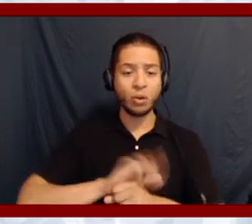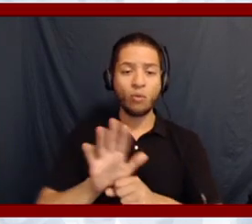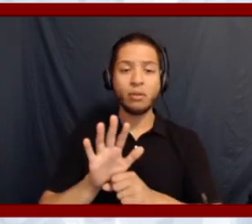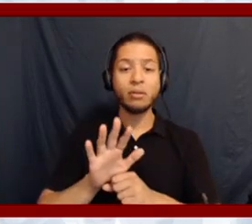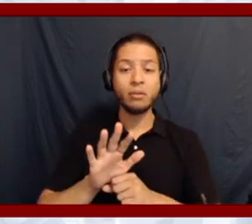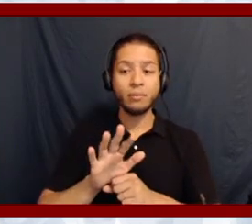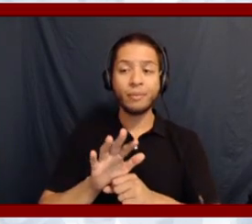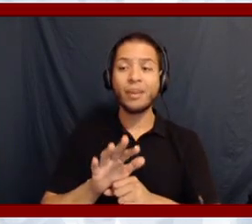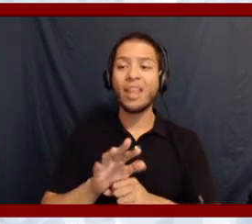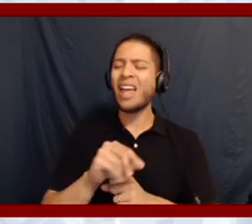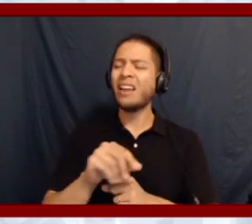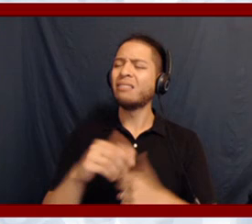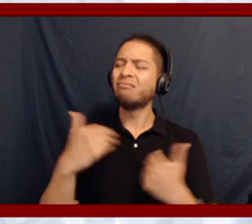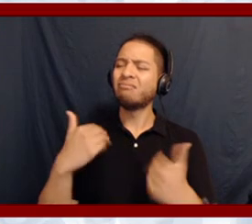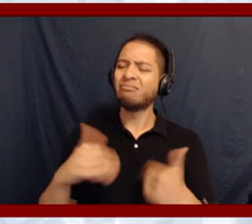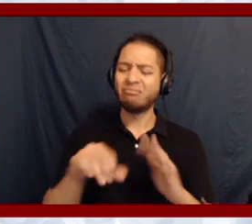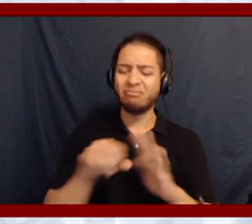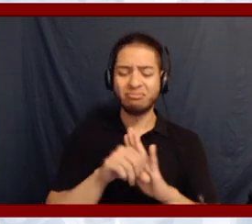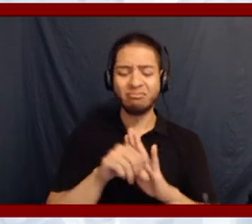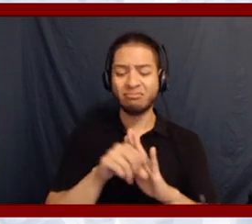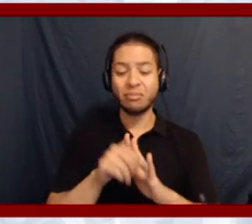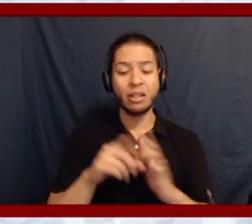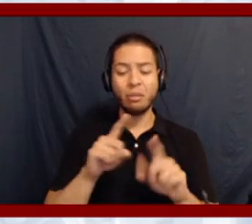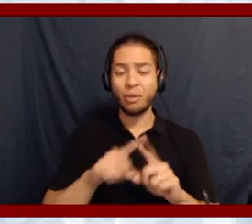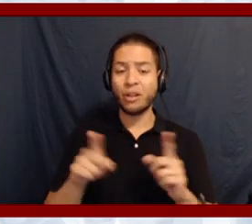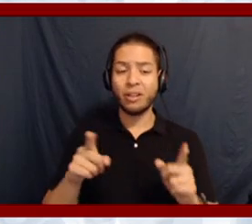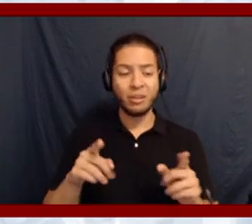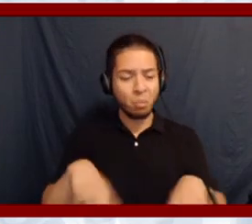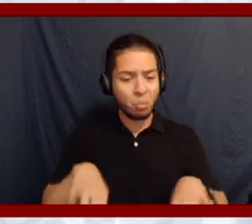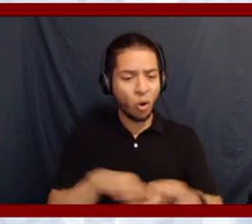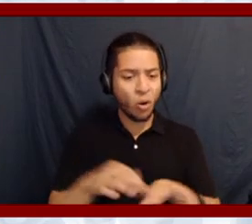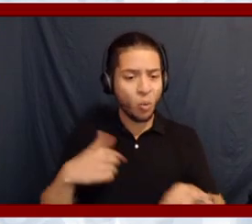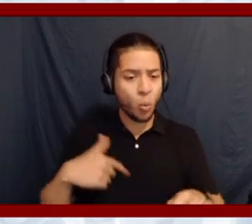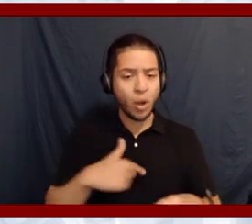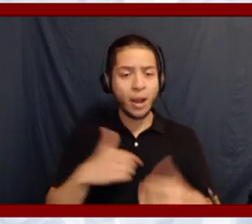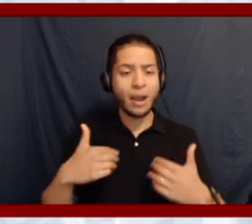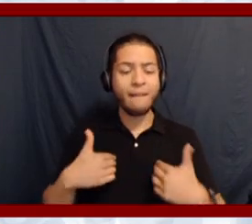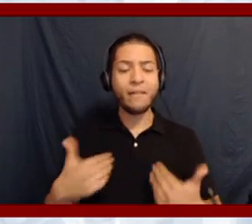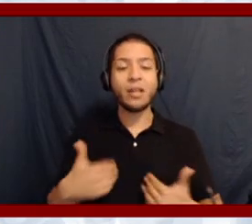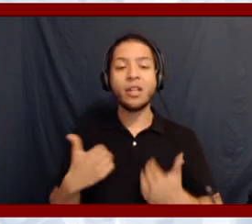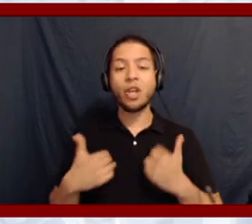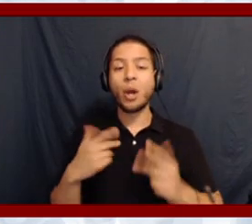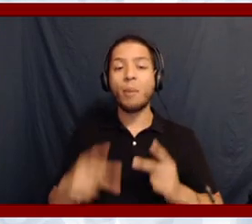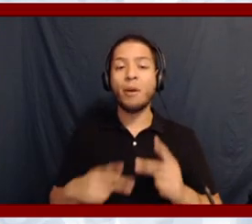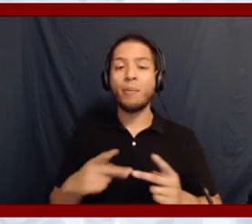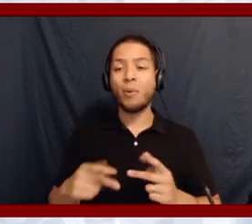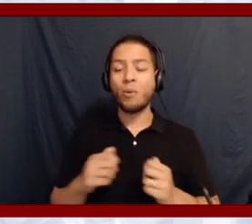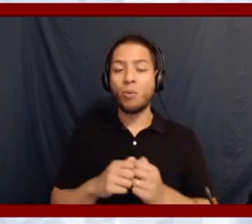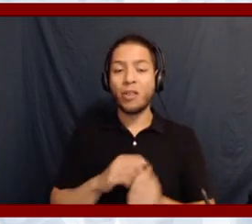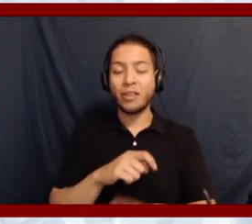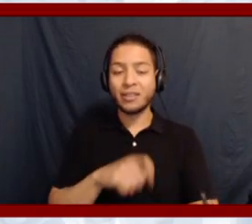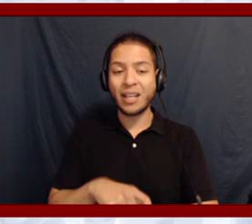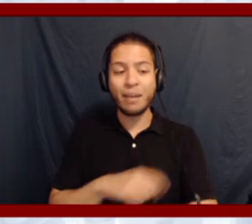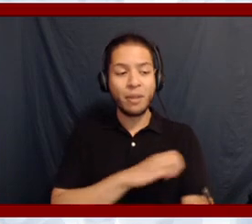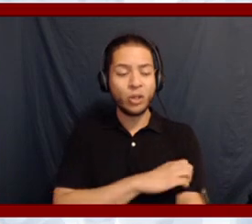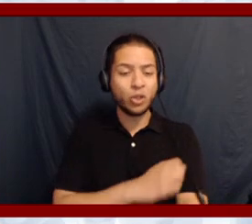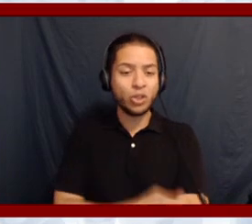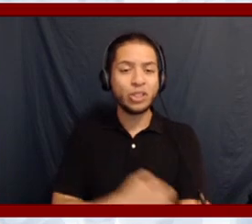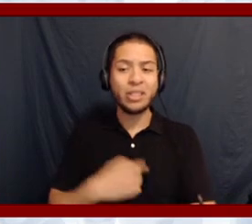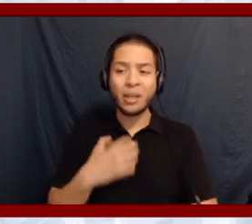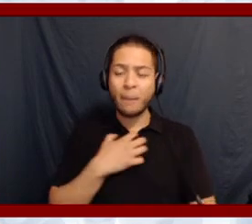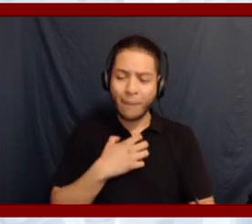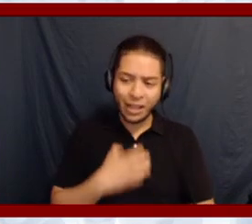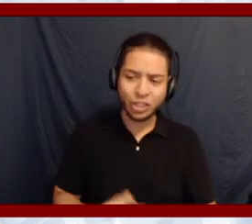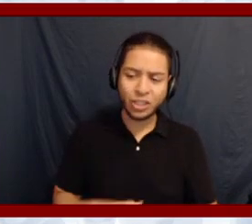to have young people, people who have passion, people who have energy to get out there and help us tackle what, as I